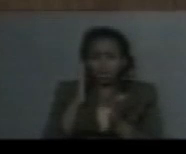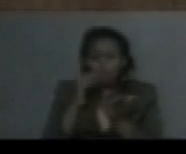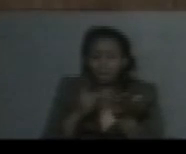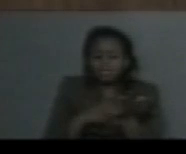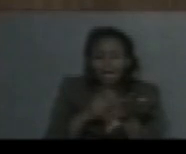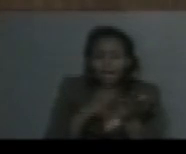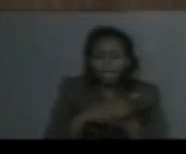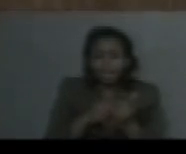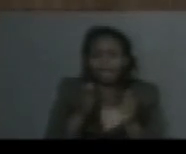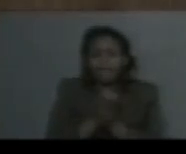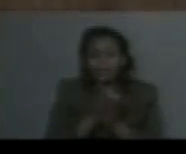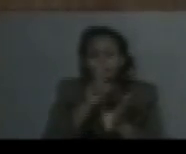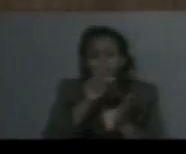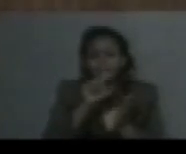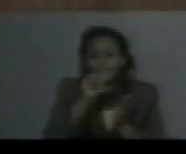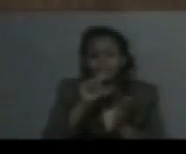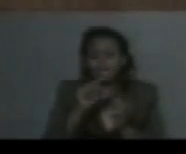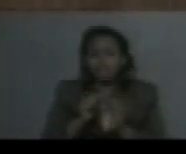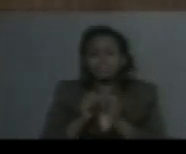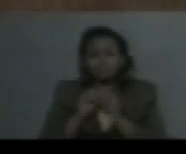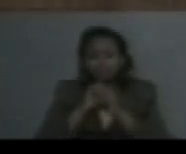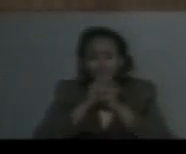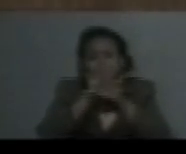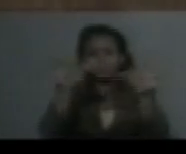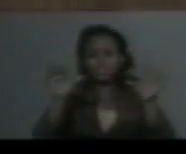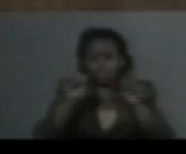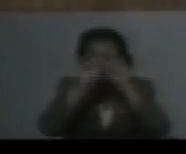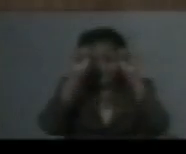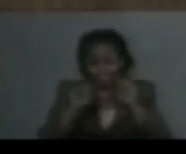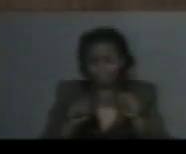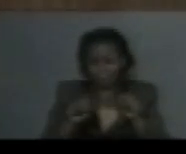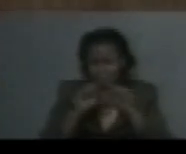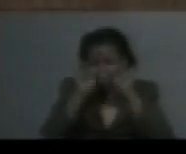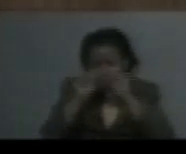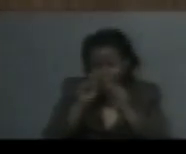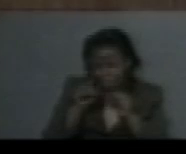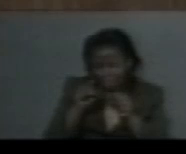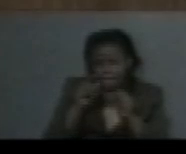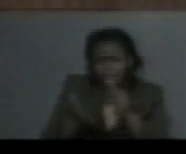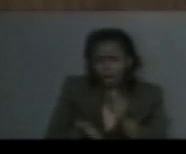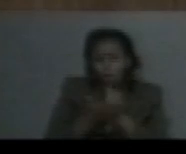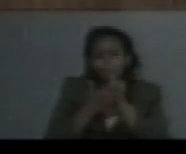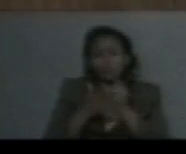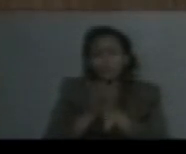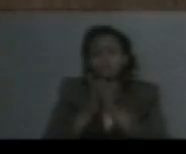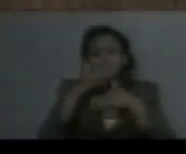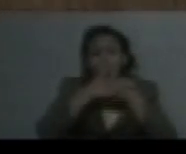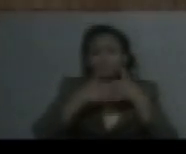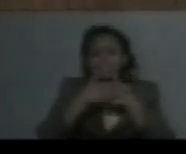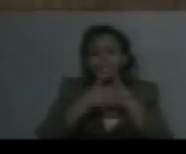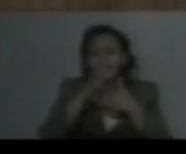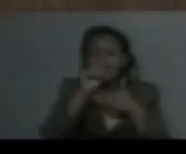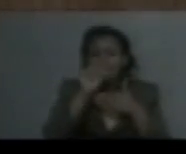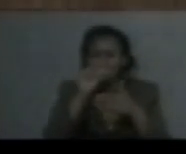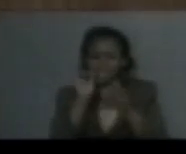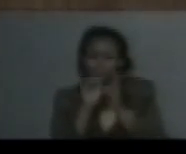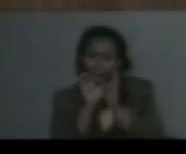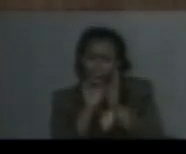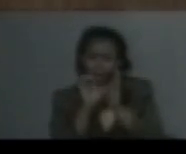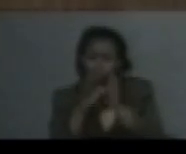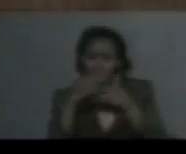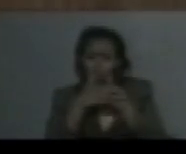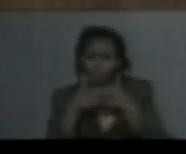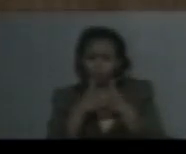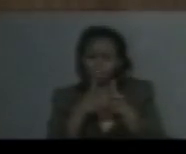data transmission system, which will allow computerized data entry and tallying at